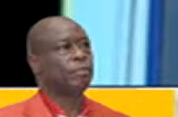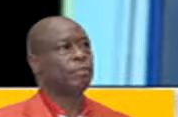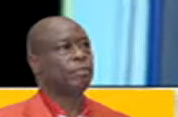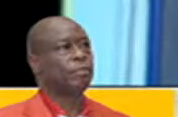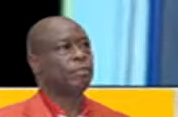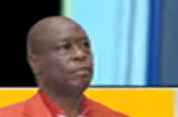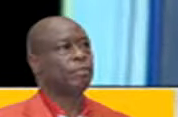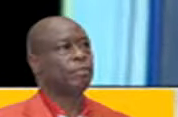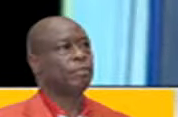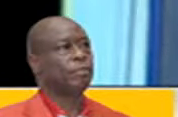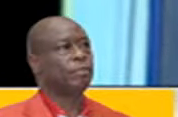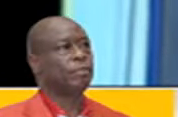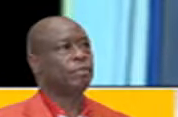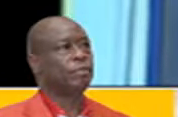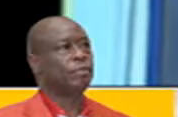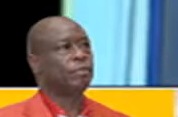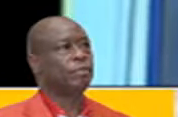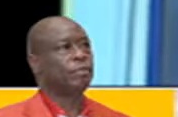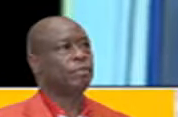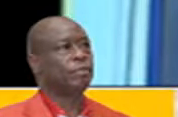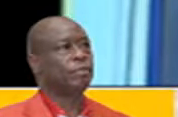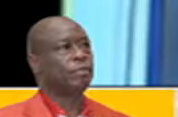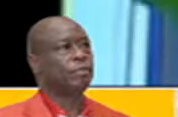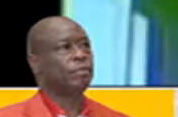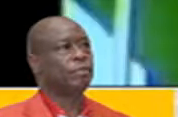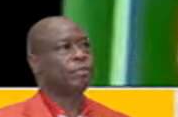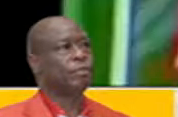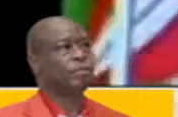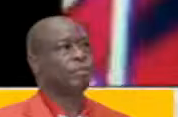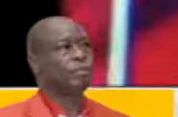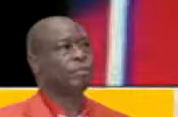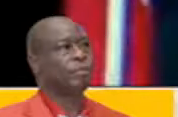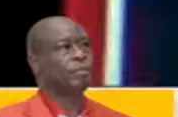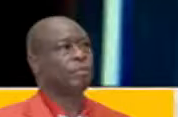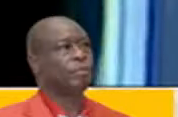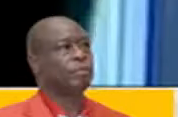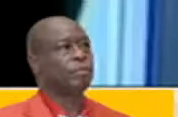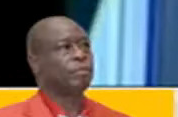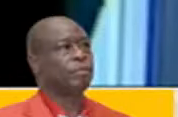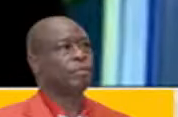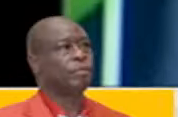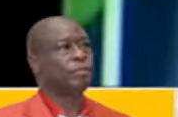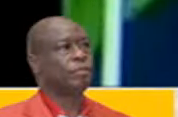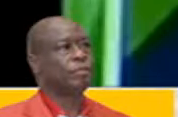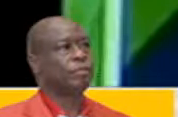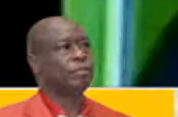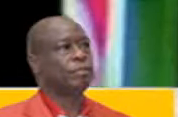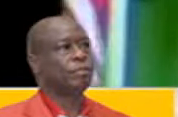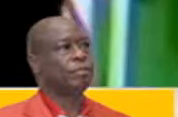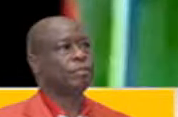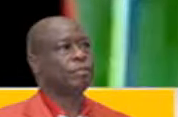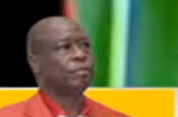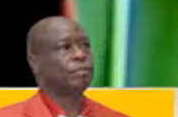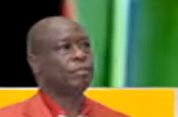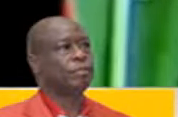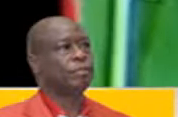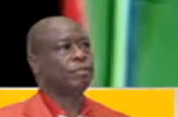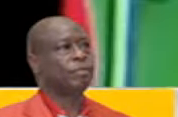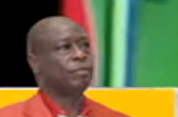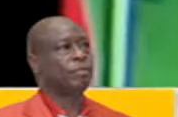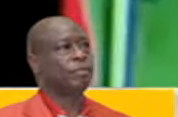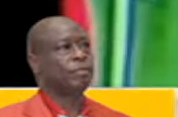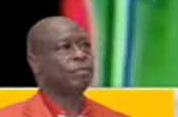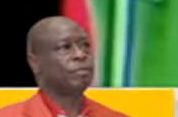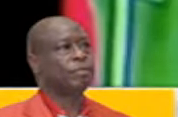people who were senior to him when he was in the service, therefore crippling the capacity of that service and making